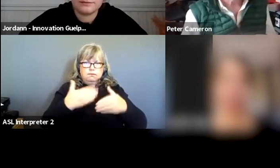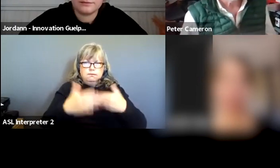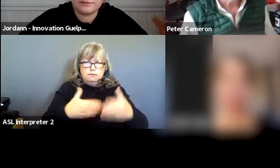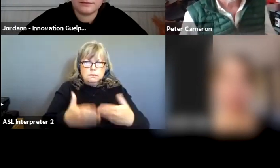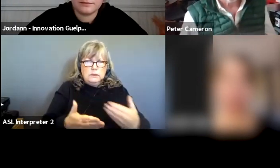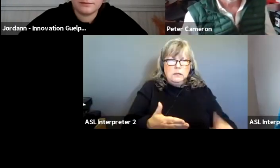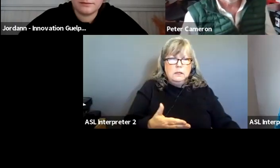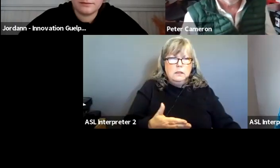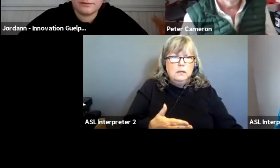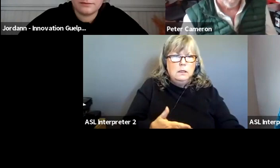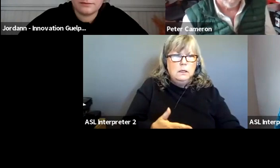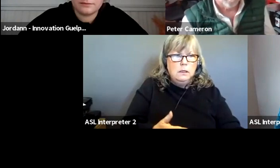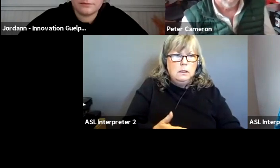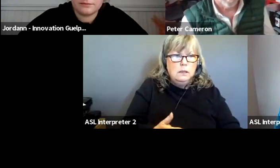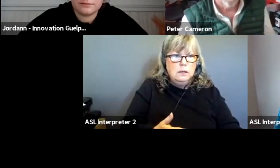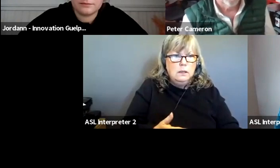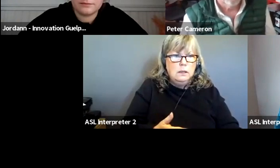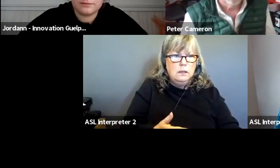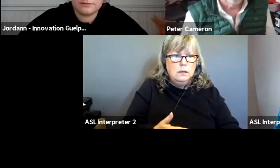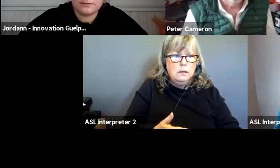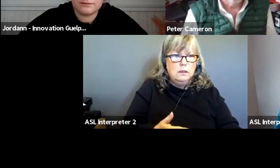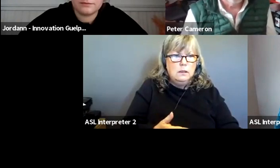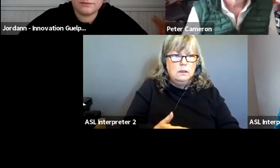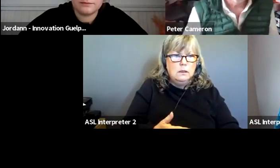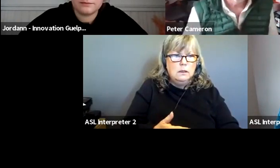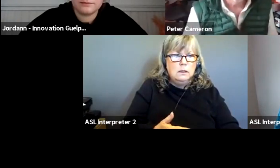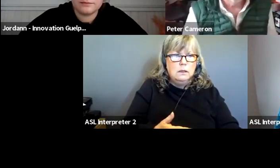Well, interesting to say that. Yeah, no, thank you.